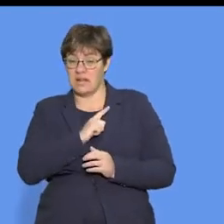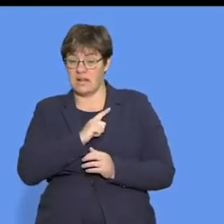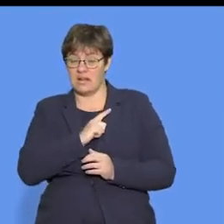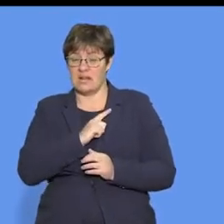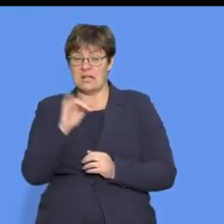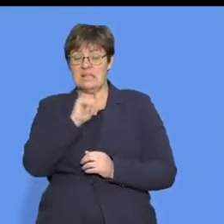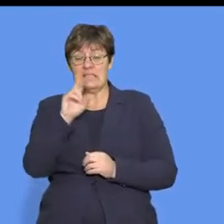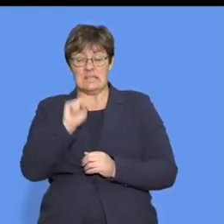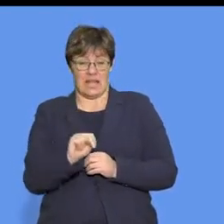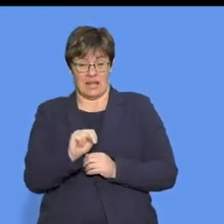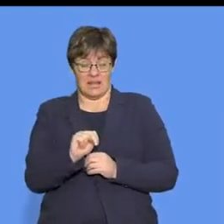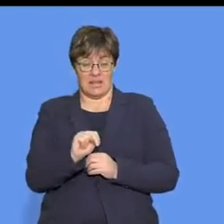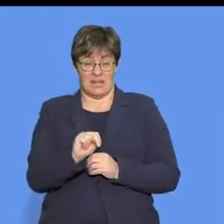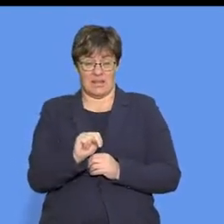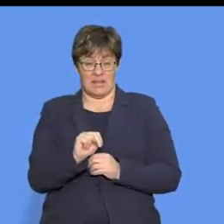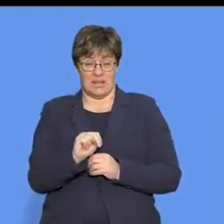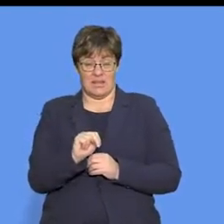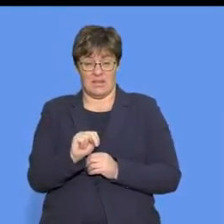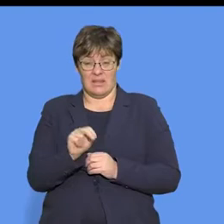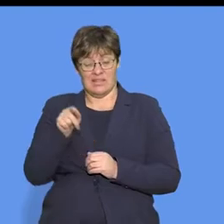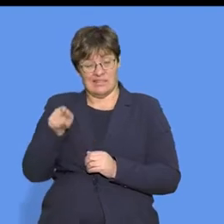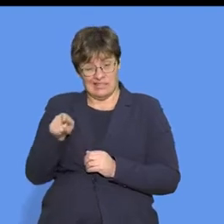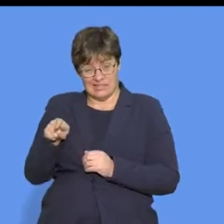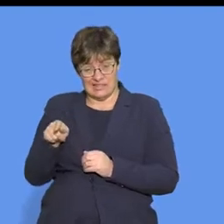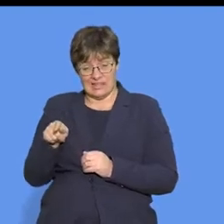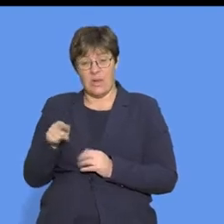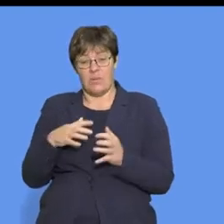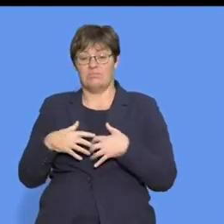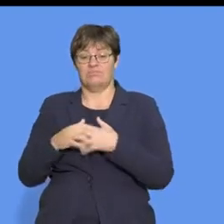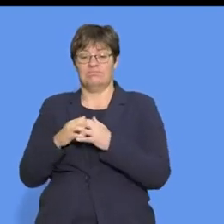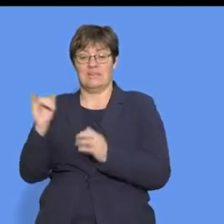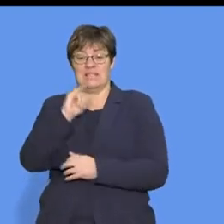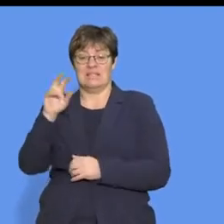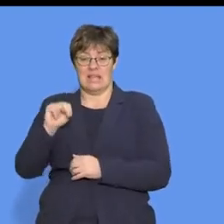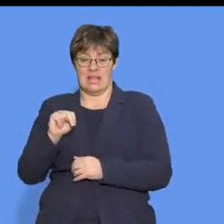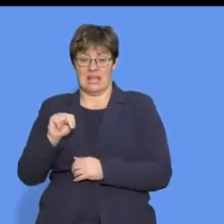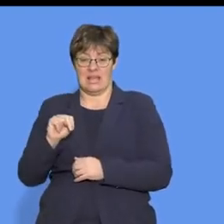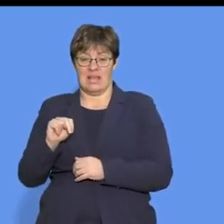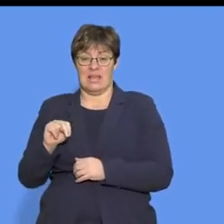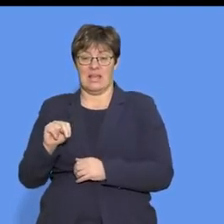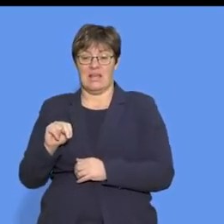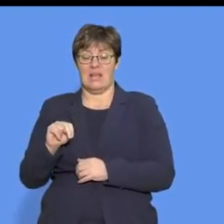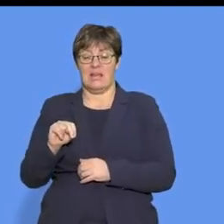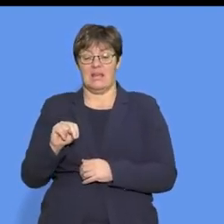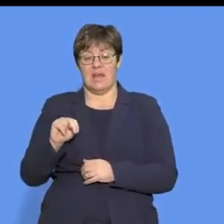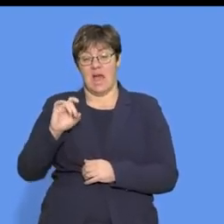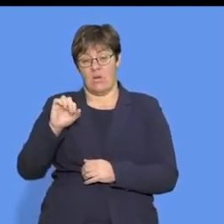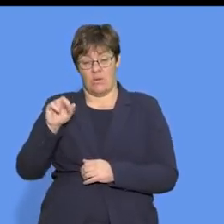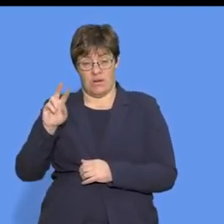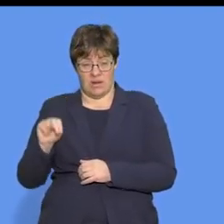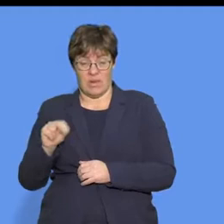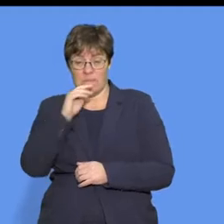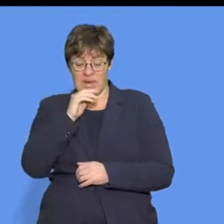They tell us that the zinc impurities are going to form zinc ions. So zinc goes to